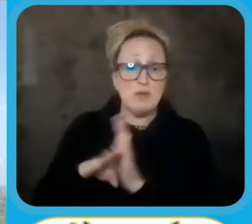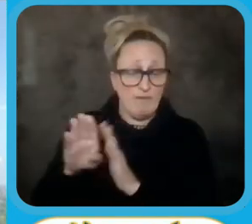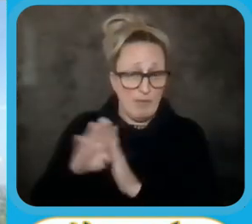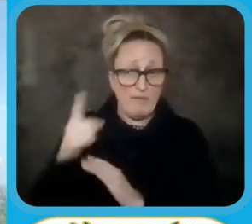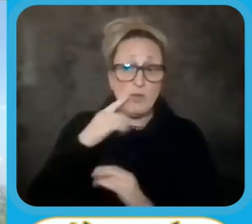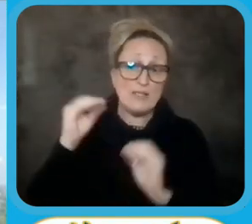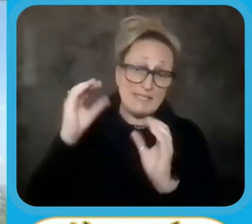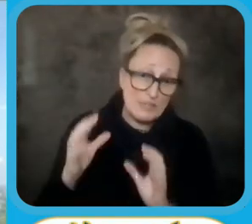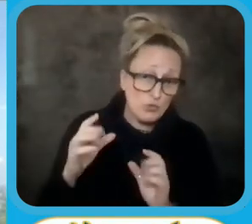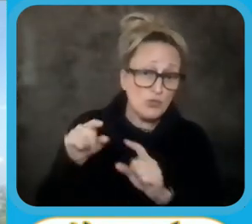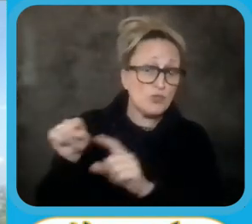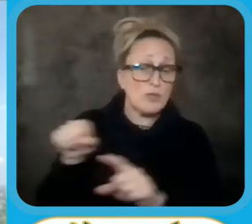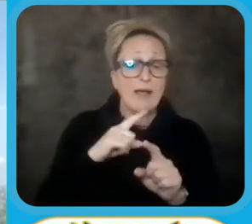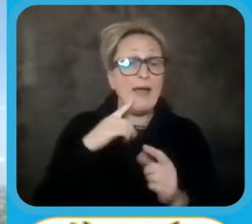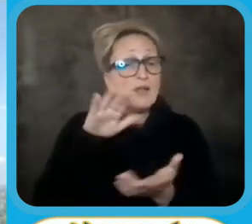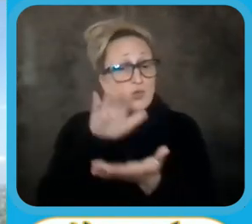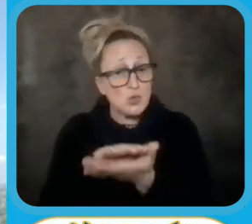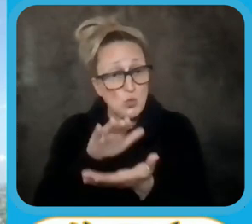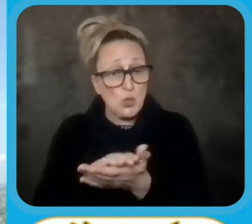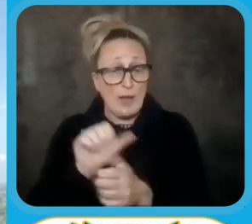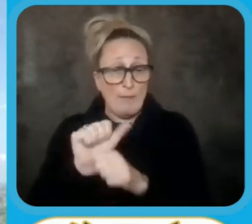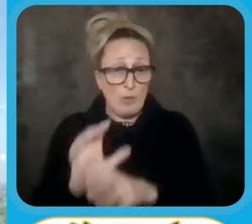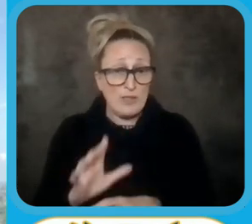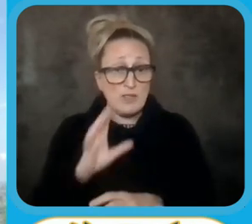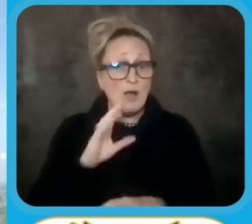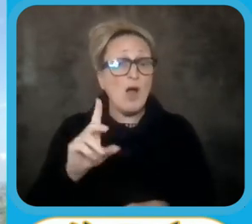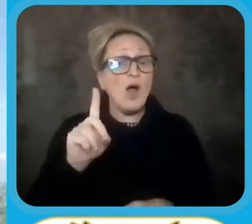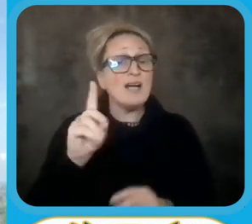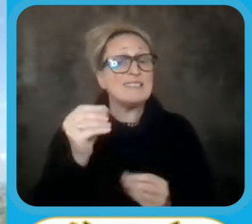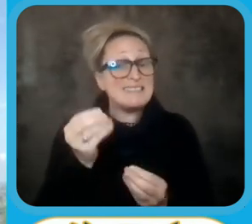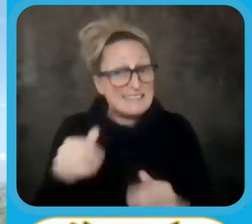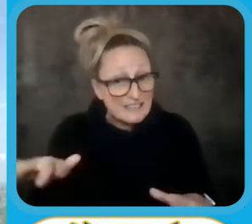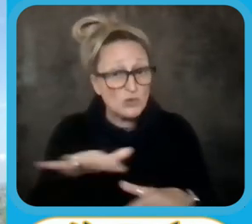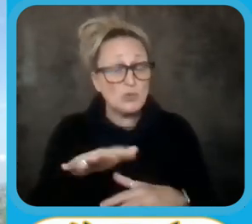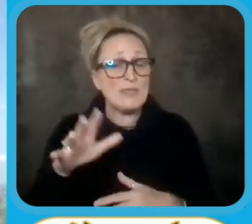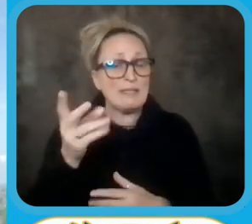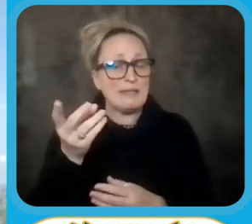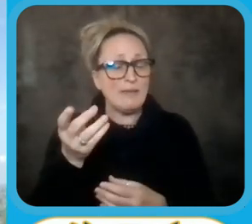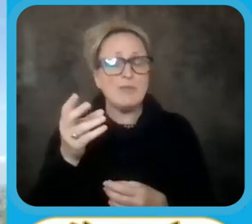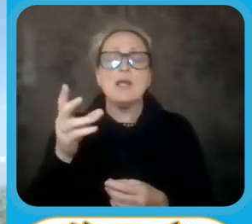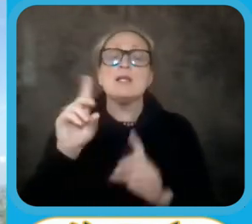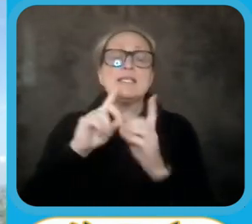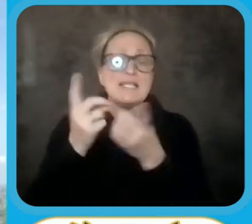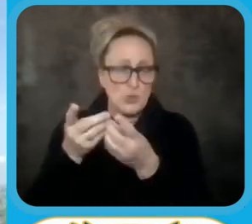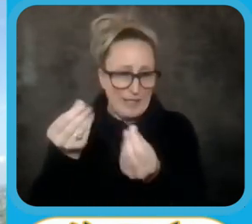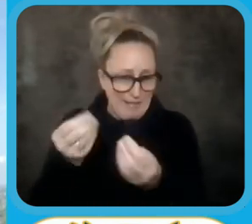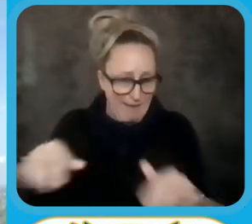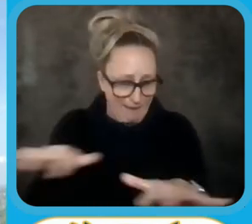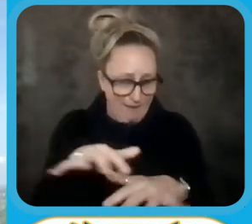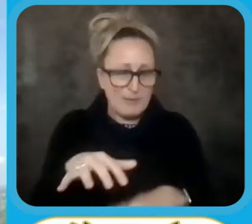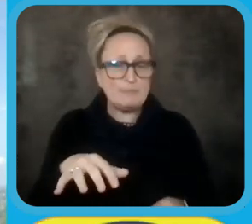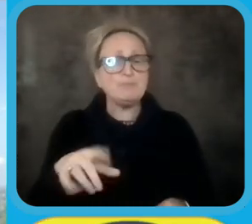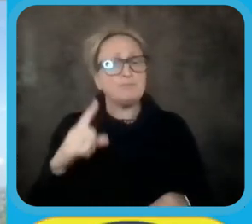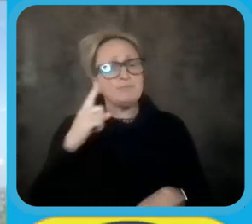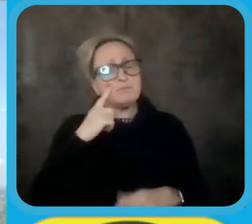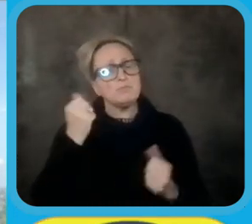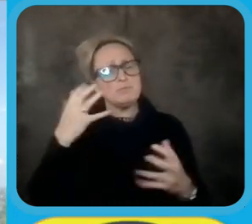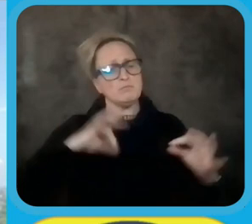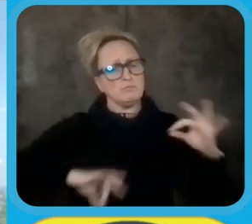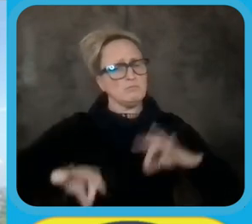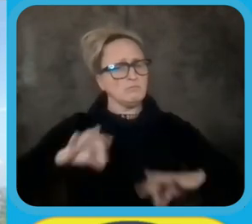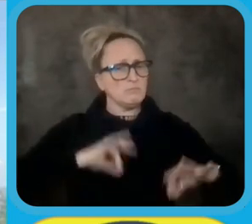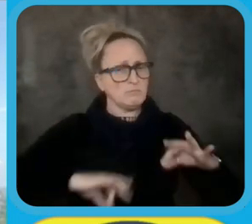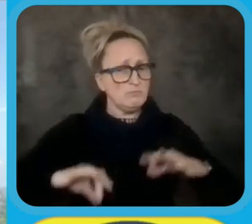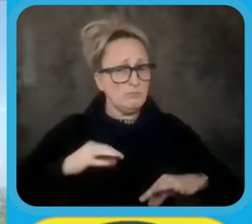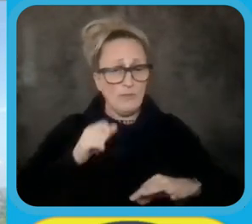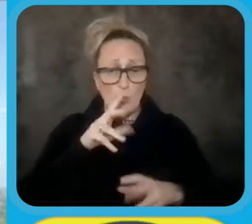teachers and school employees on district land. I believe there is several assets out there, not only